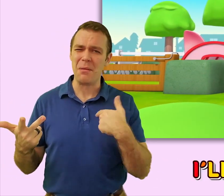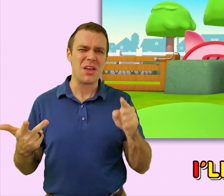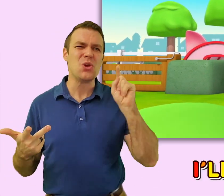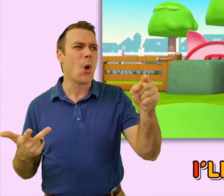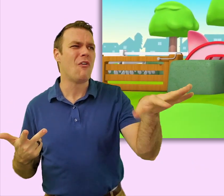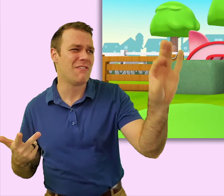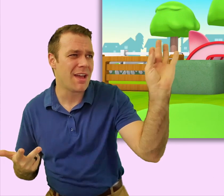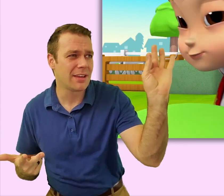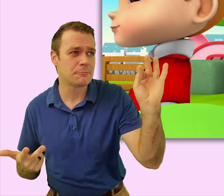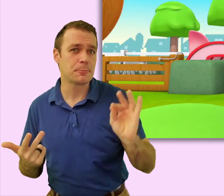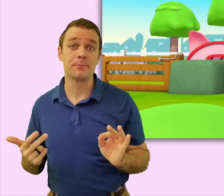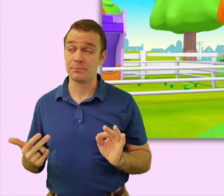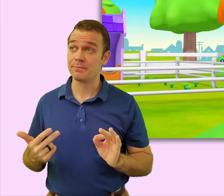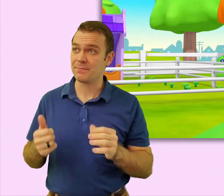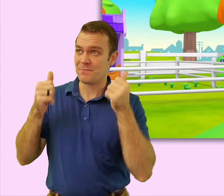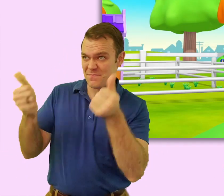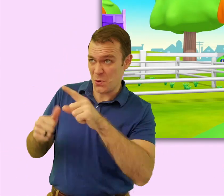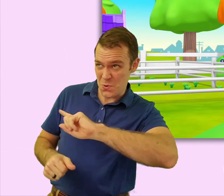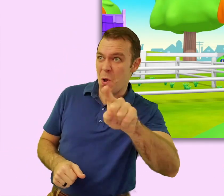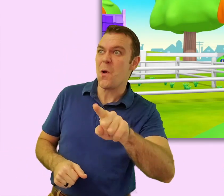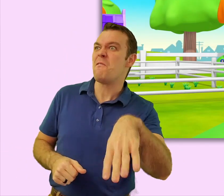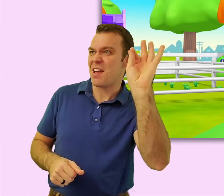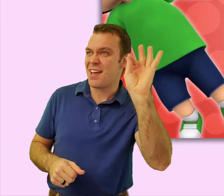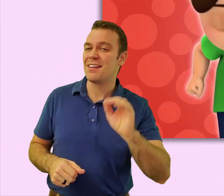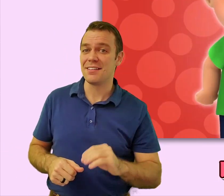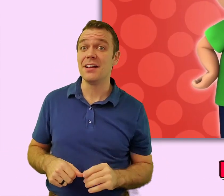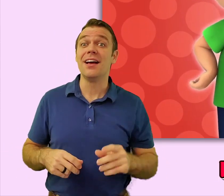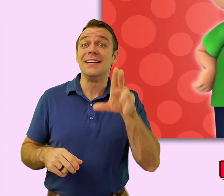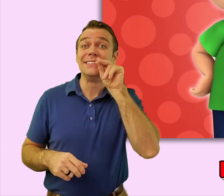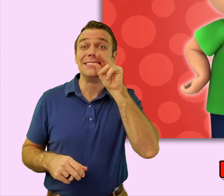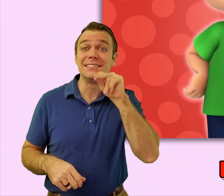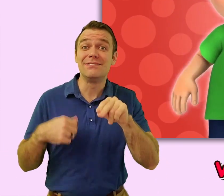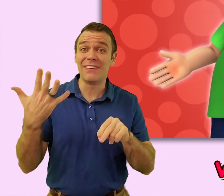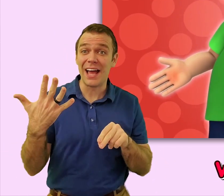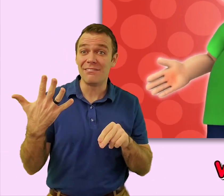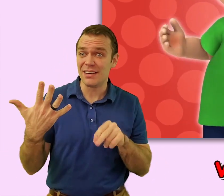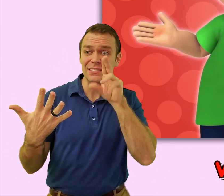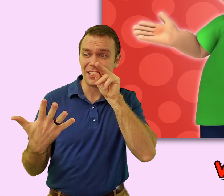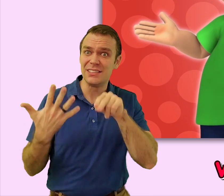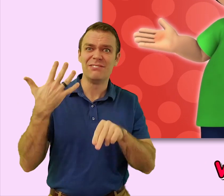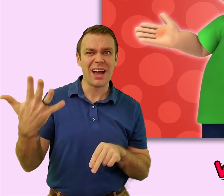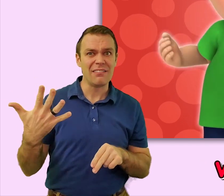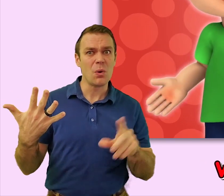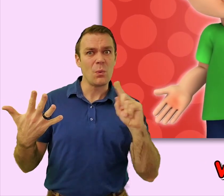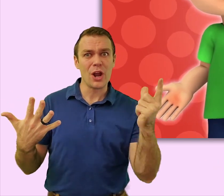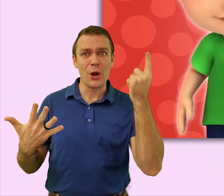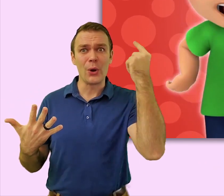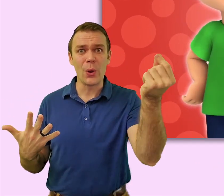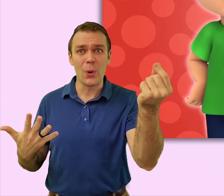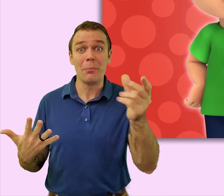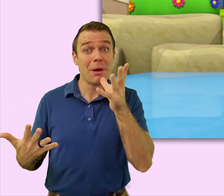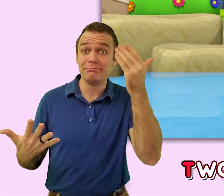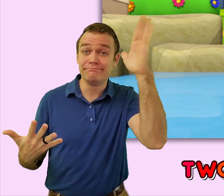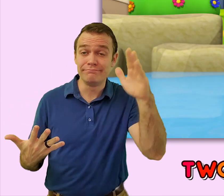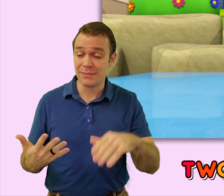I'll go bring him back. Go get him, Mark. 5 little ducks, where do you go? Where do you go when your